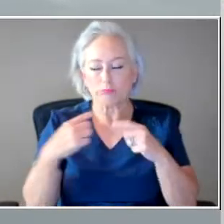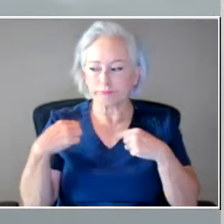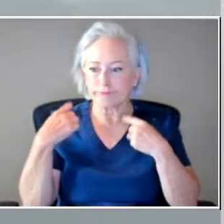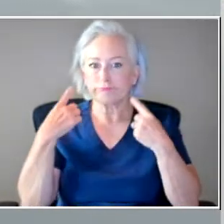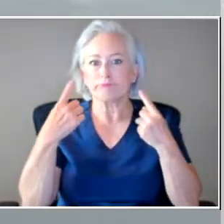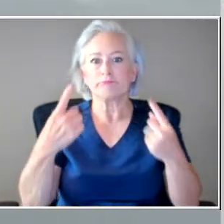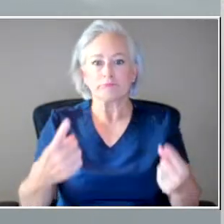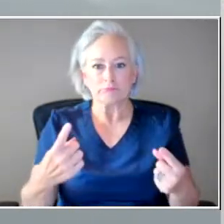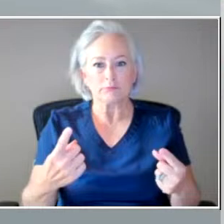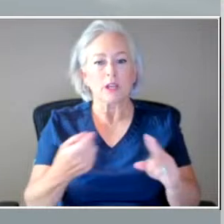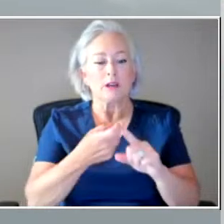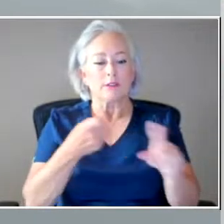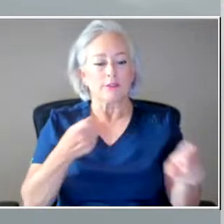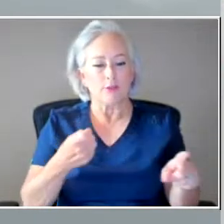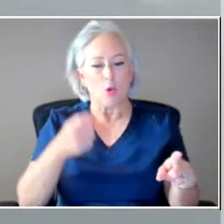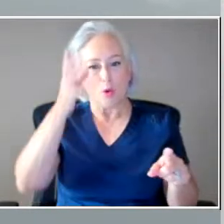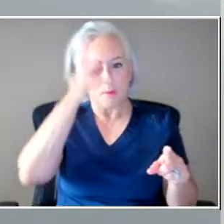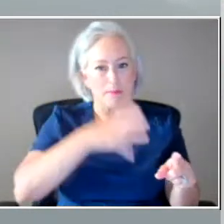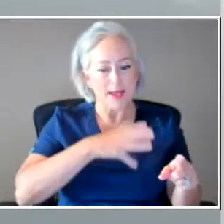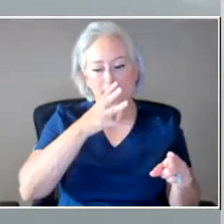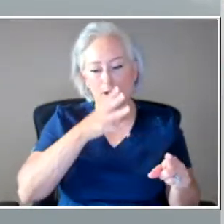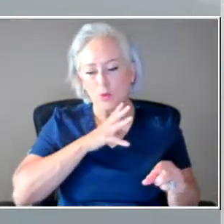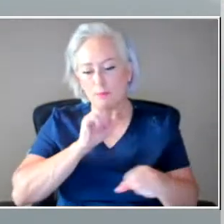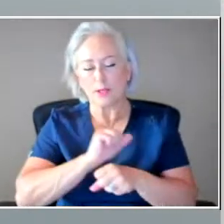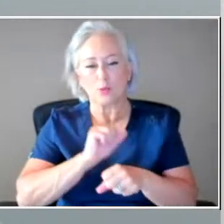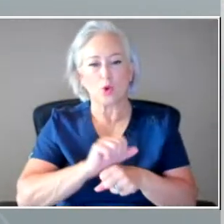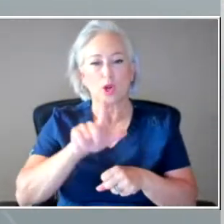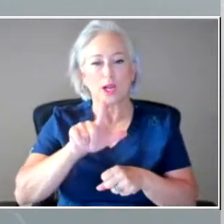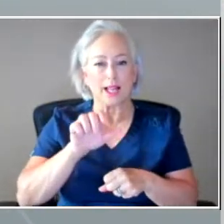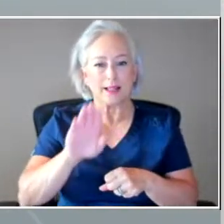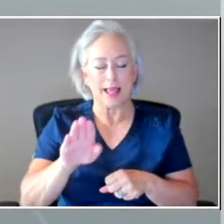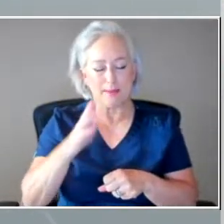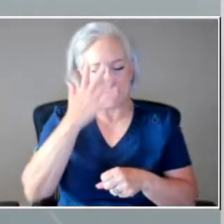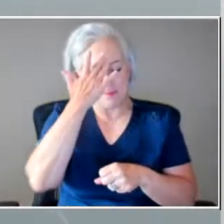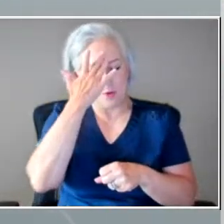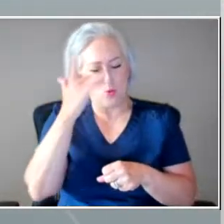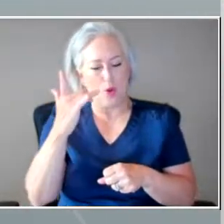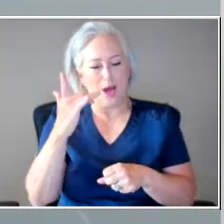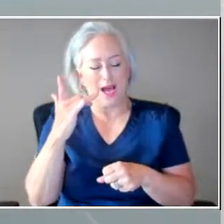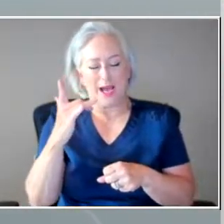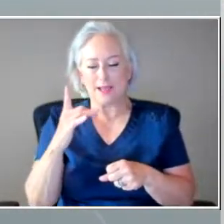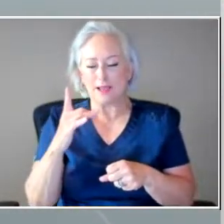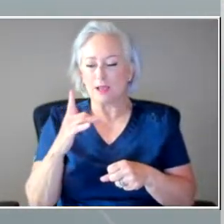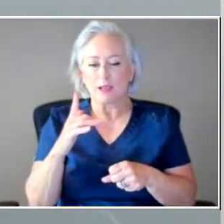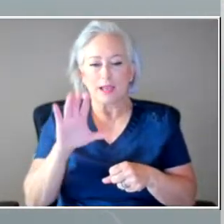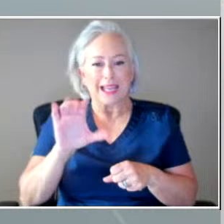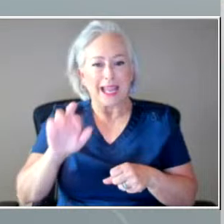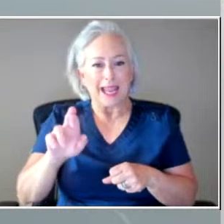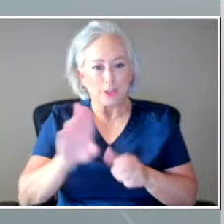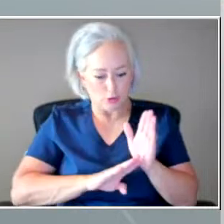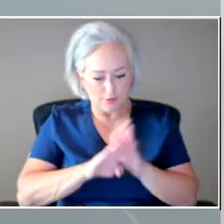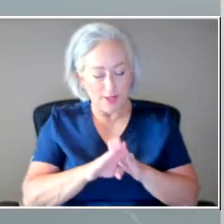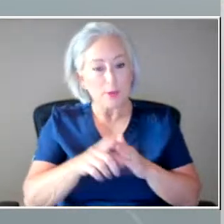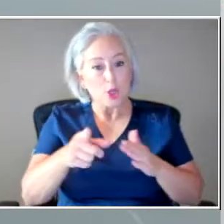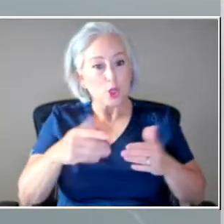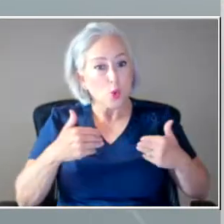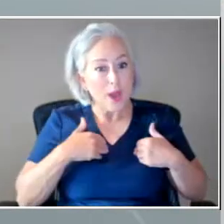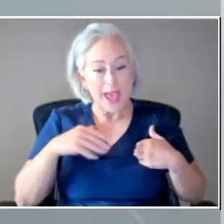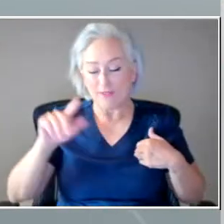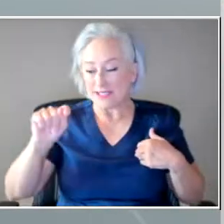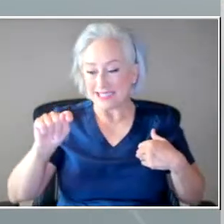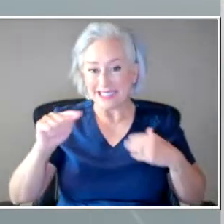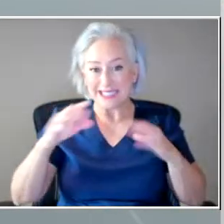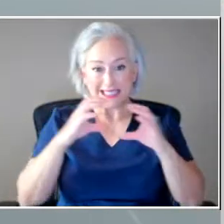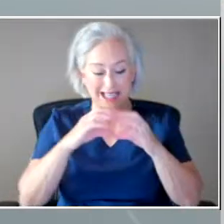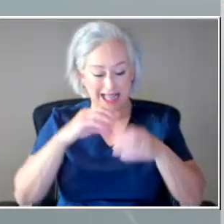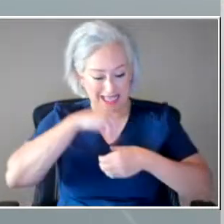the world, and why these cancers develop, because you have cells in your immune system. They're called T cells, and part of their job is to watch